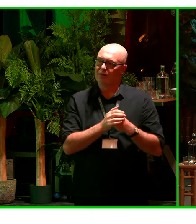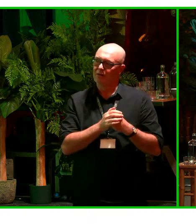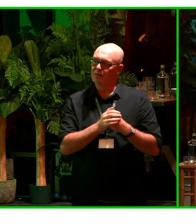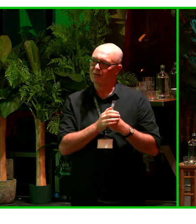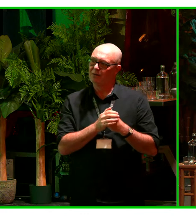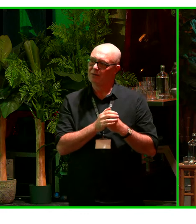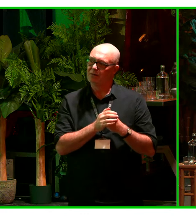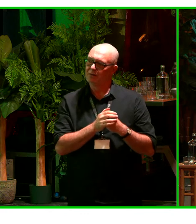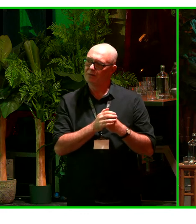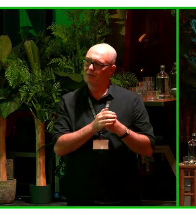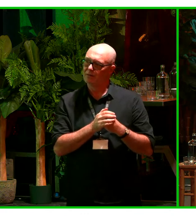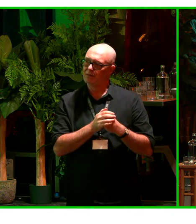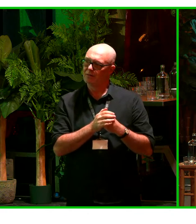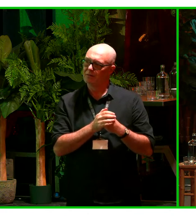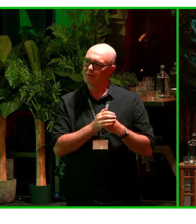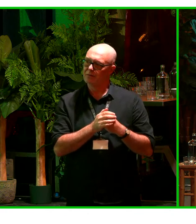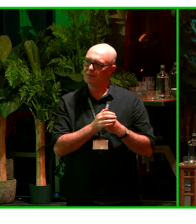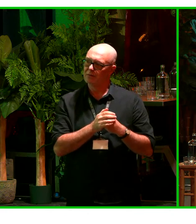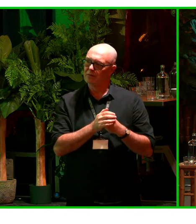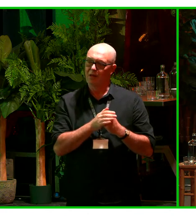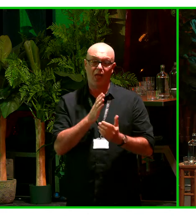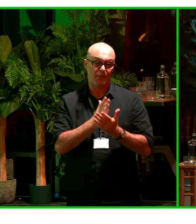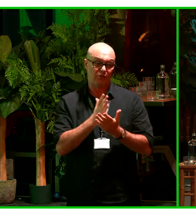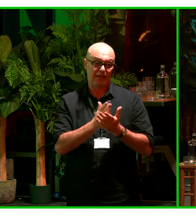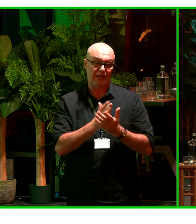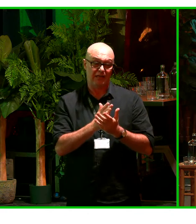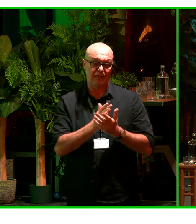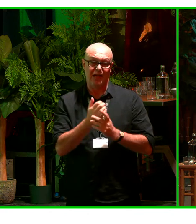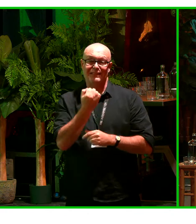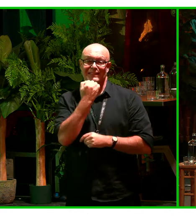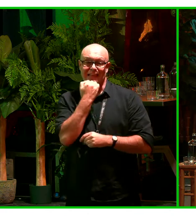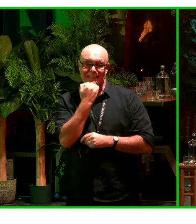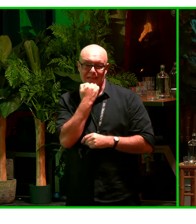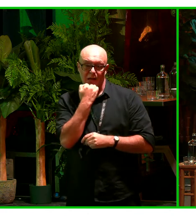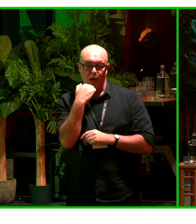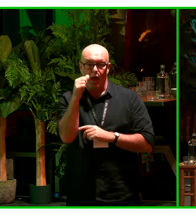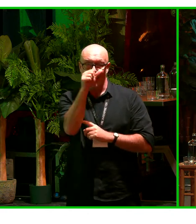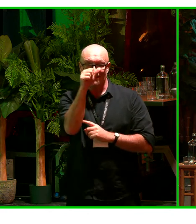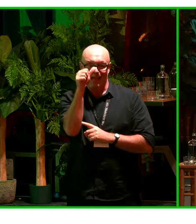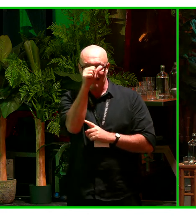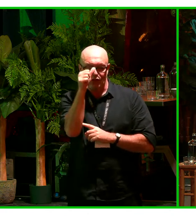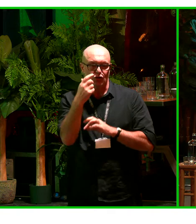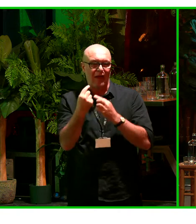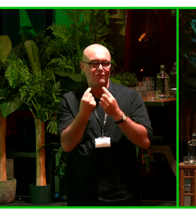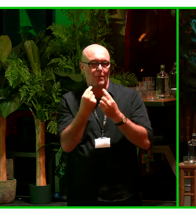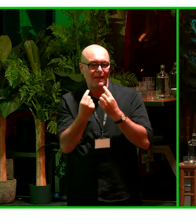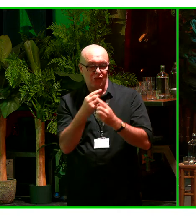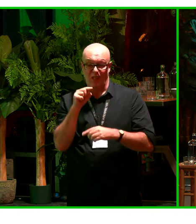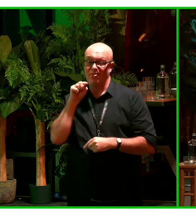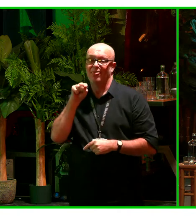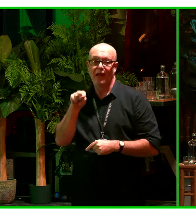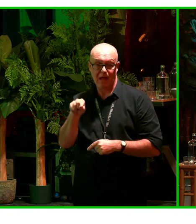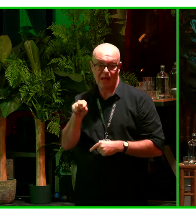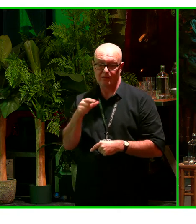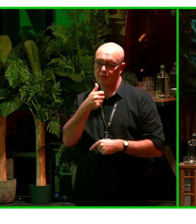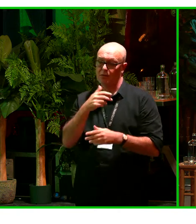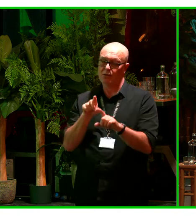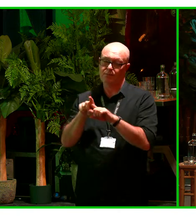trajectory, whereas data and intelligence is really, really important. That's where the innovation sits.